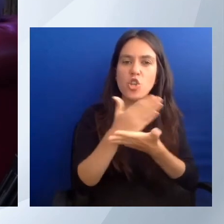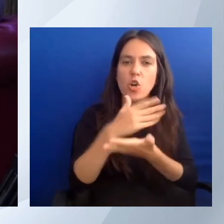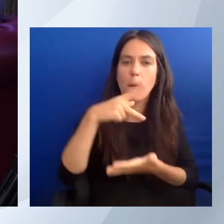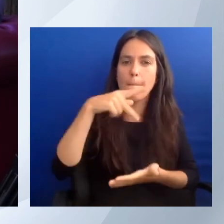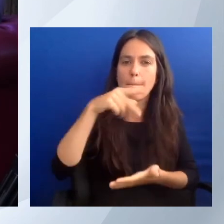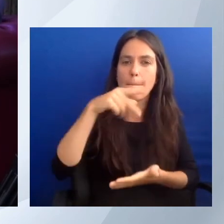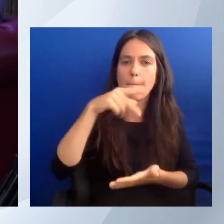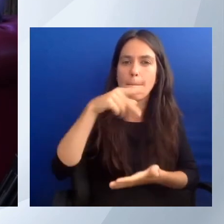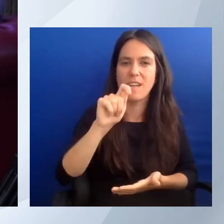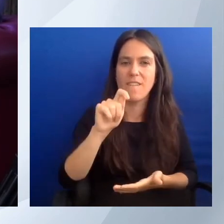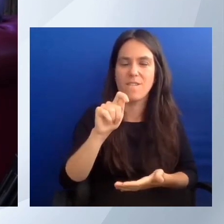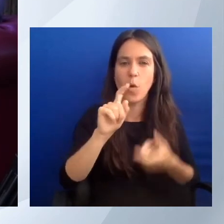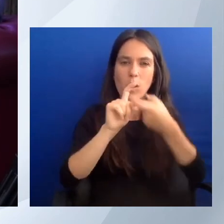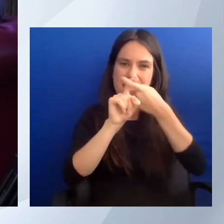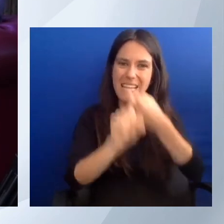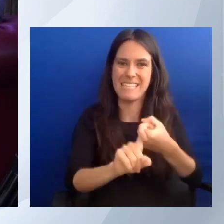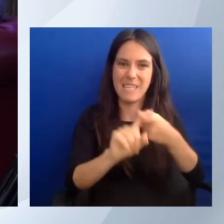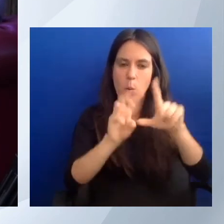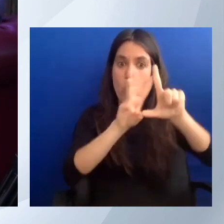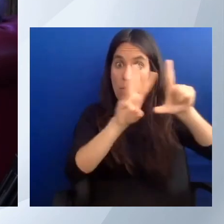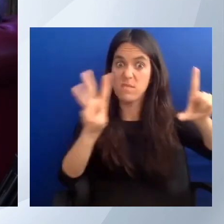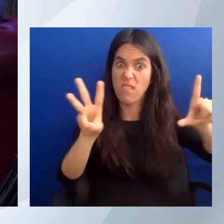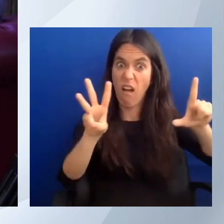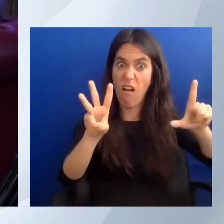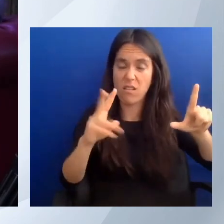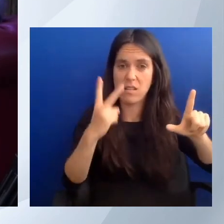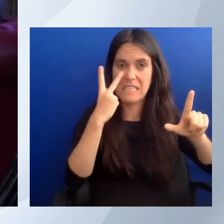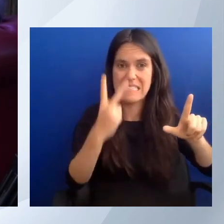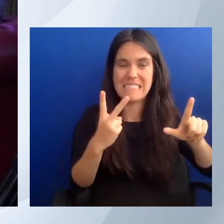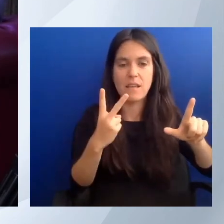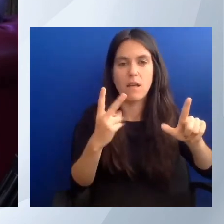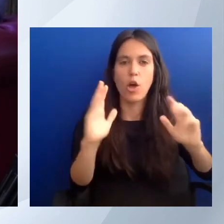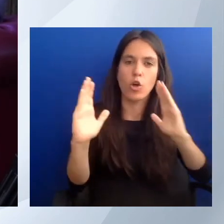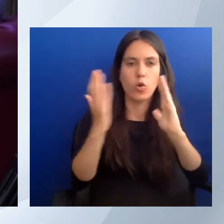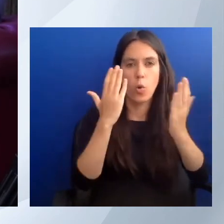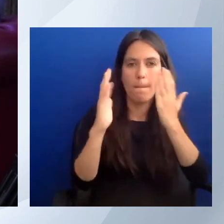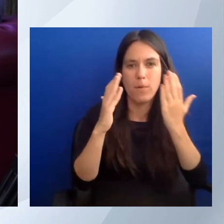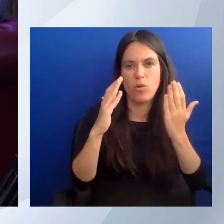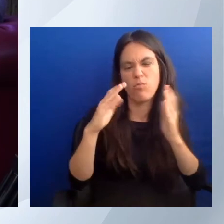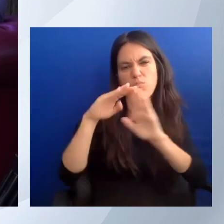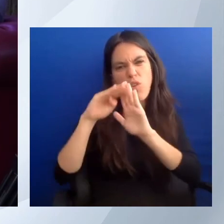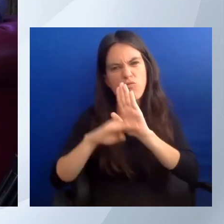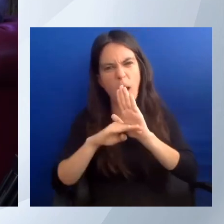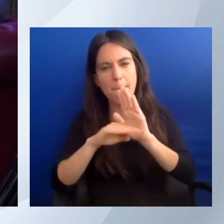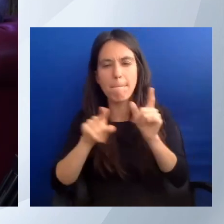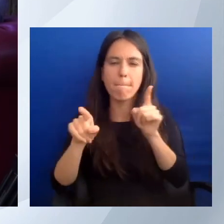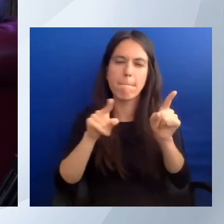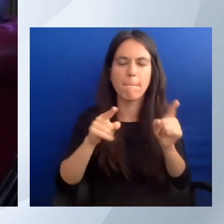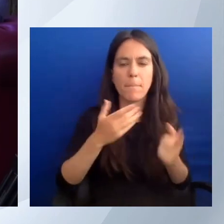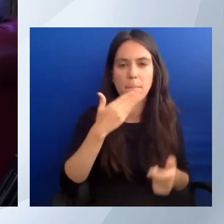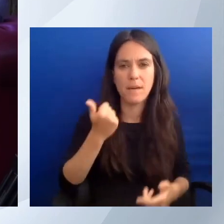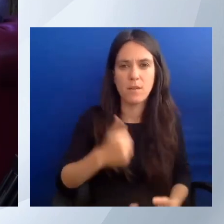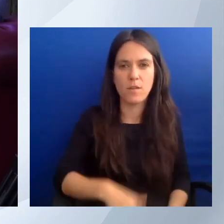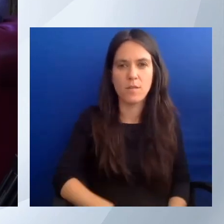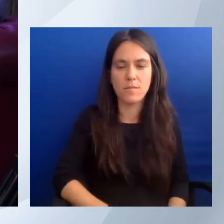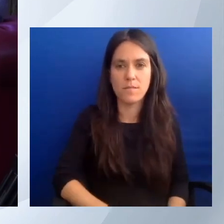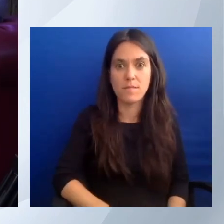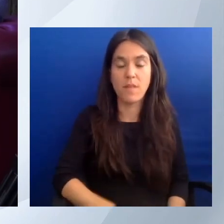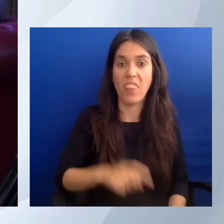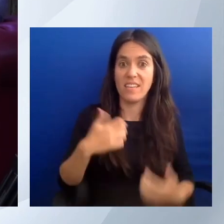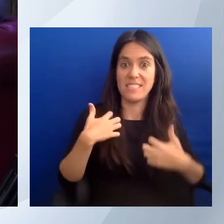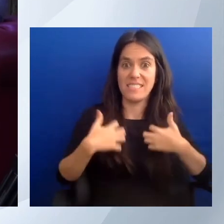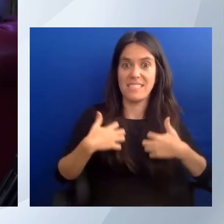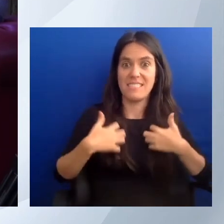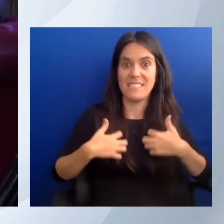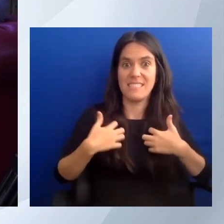static website versus Markdown? Oh yeah, actually an interesting question, using SharePoint as a